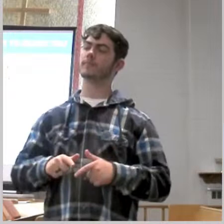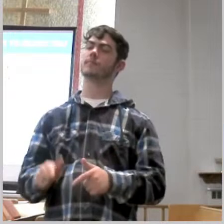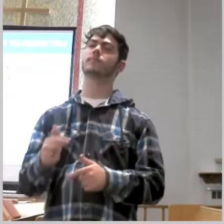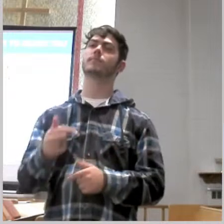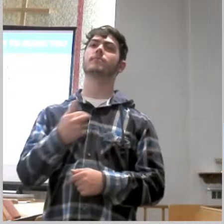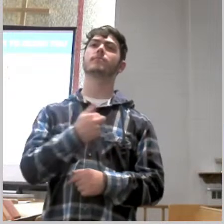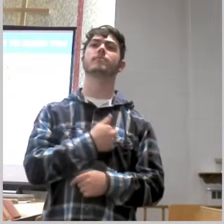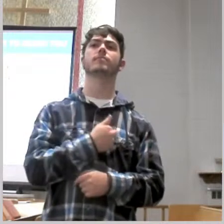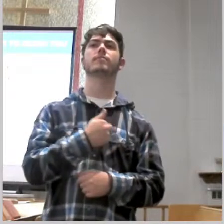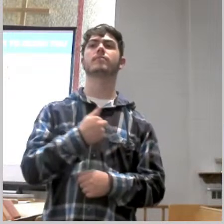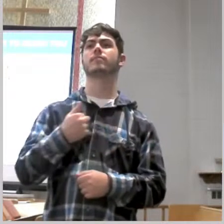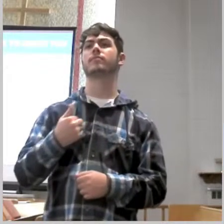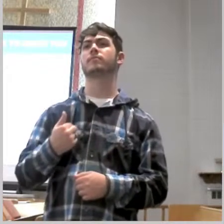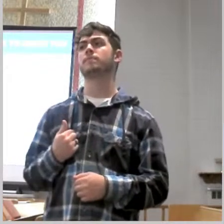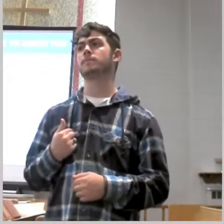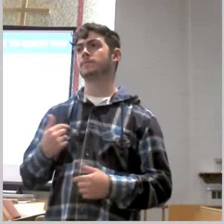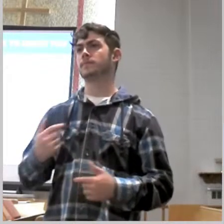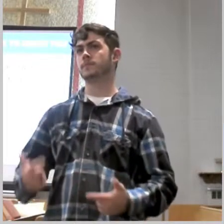Only